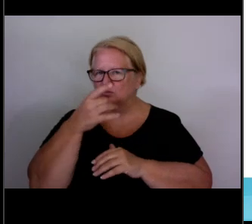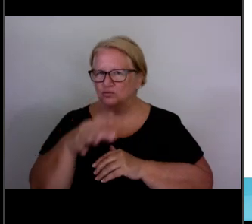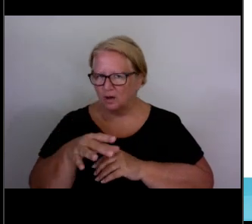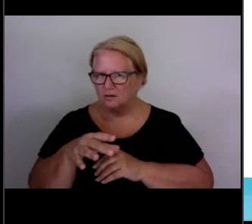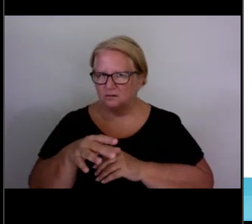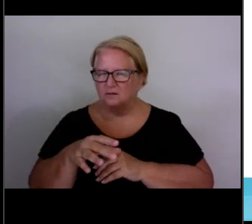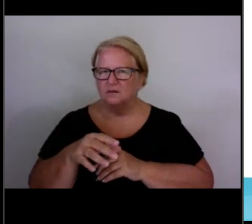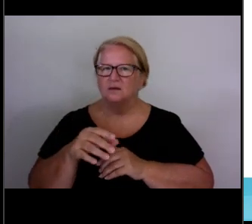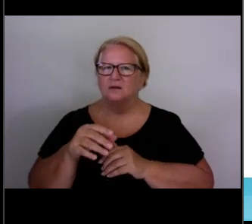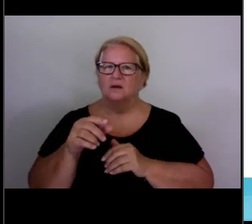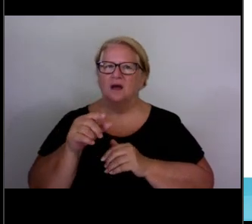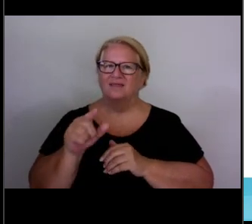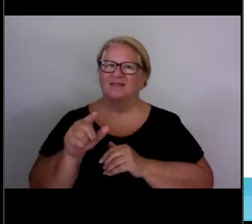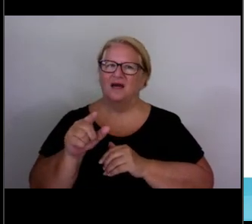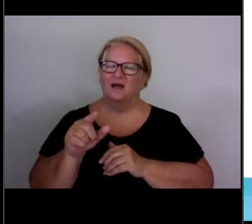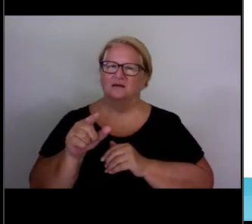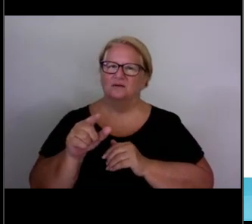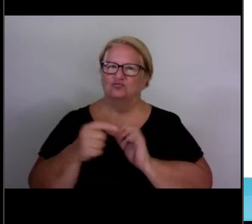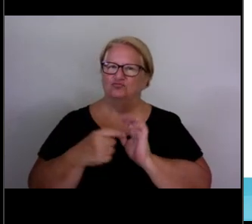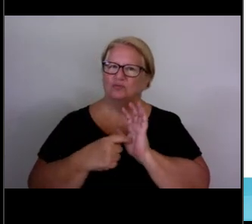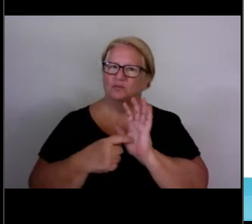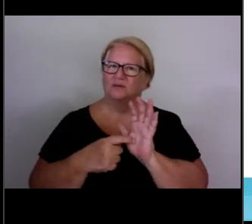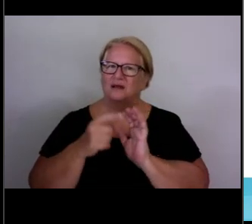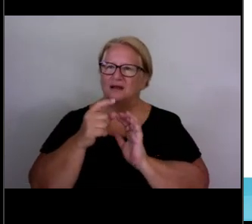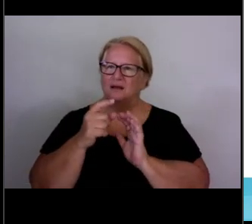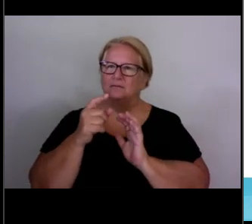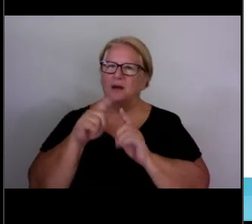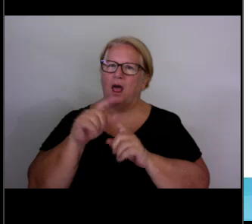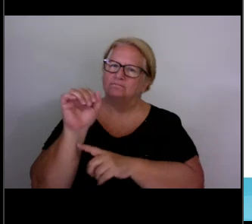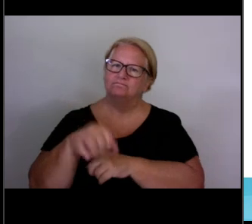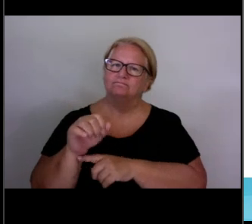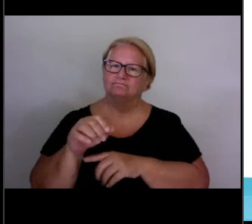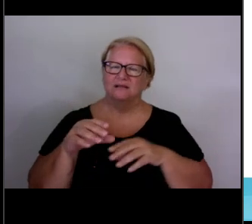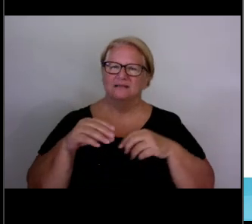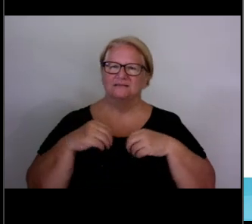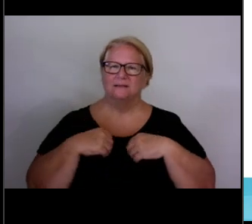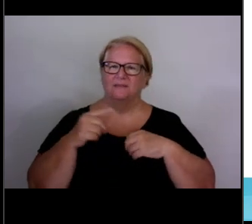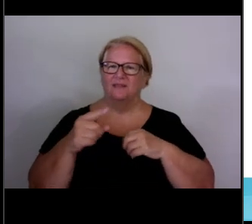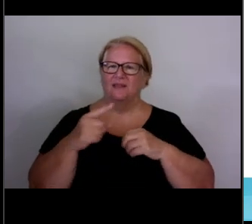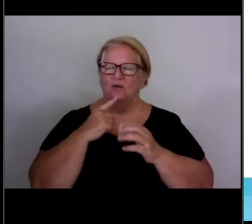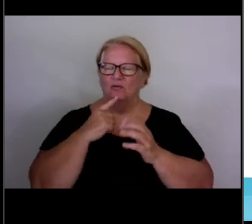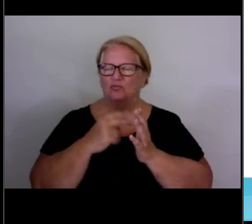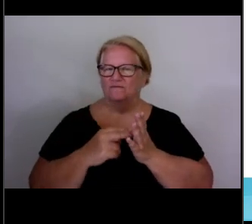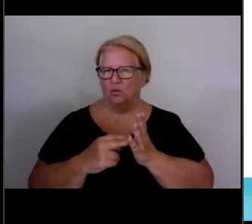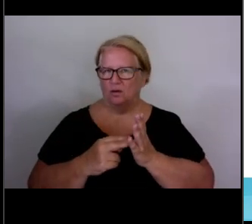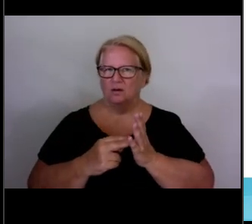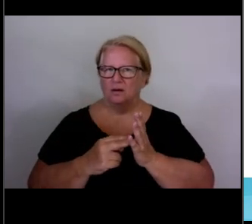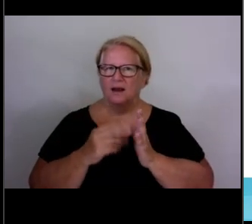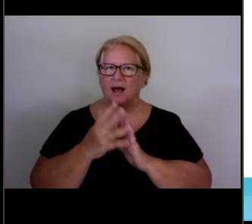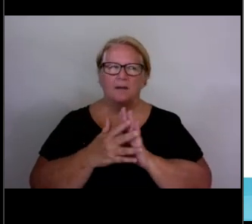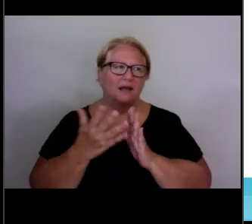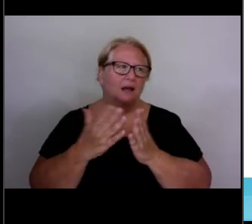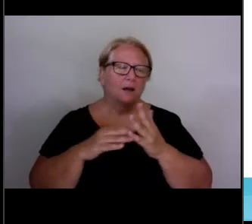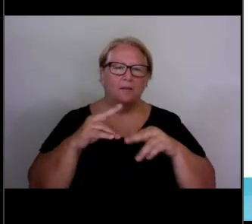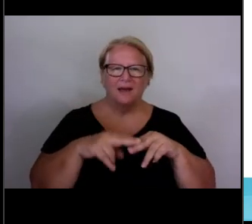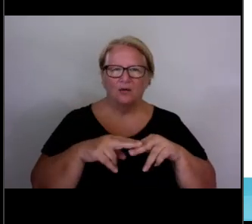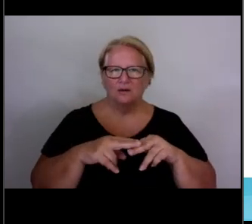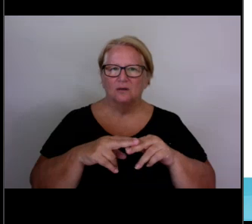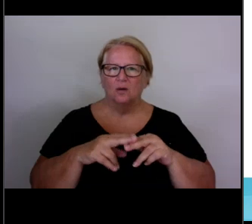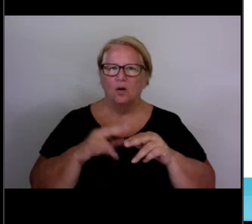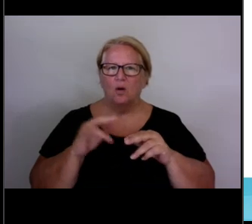that representative consents to that referral. So we're talking about you know, a parent or